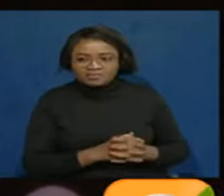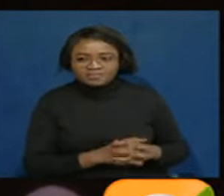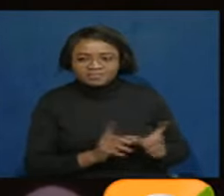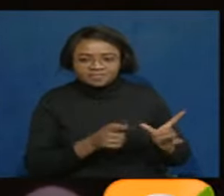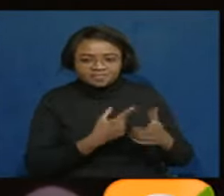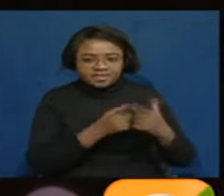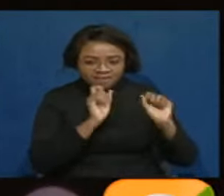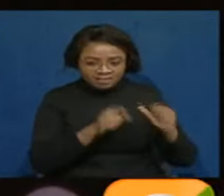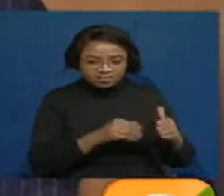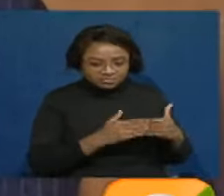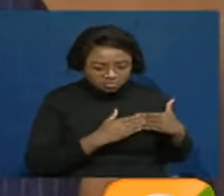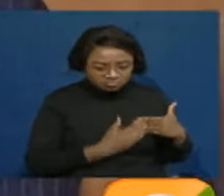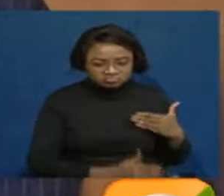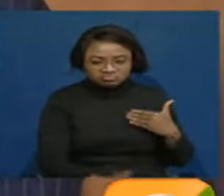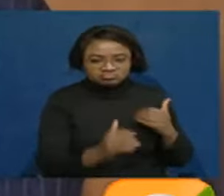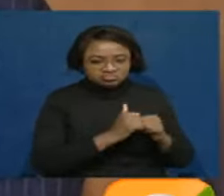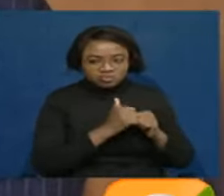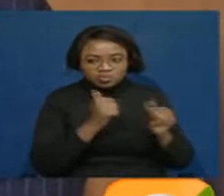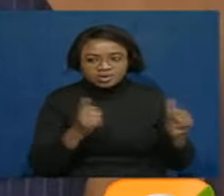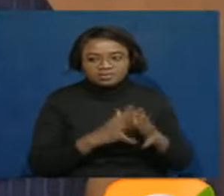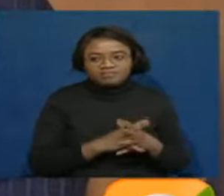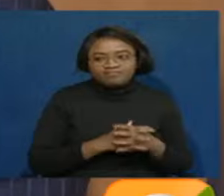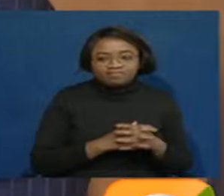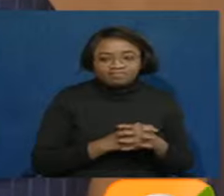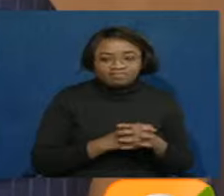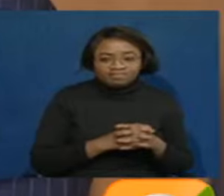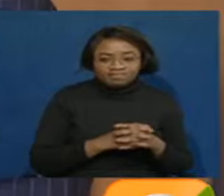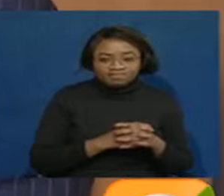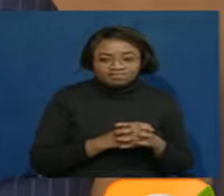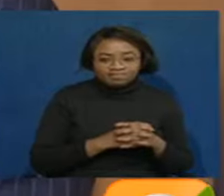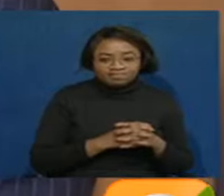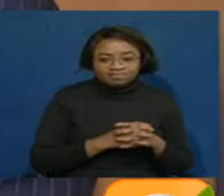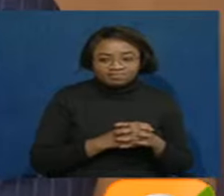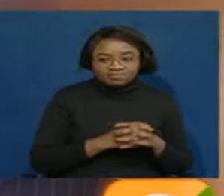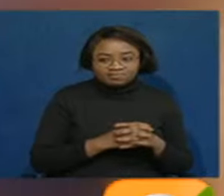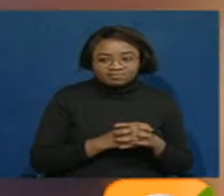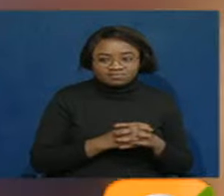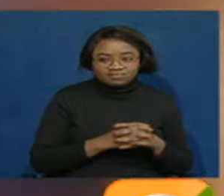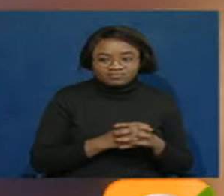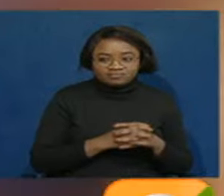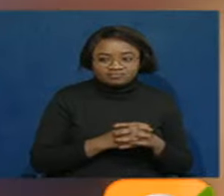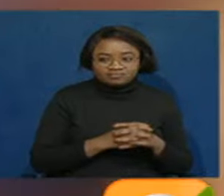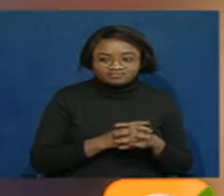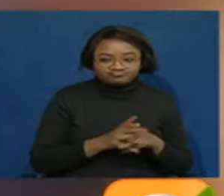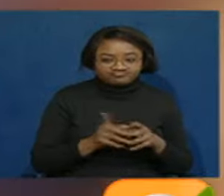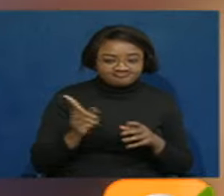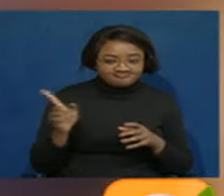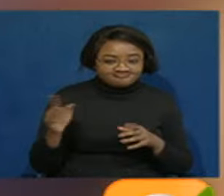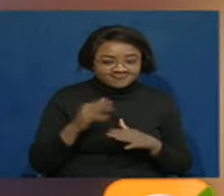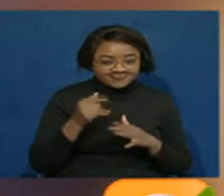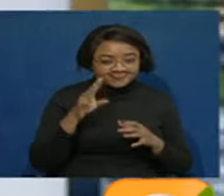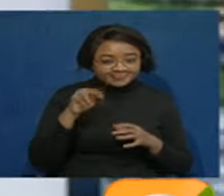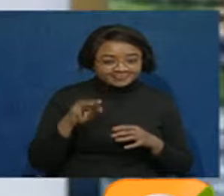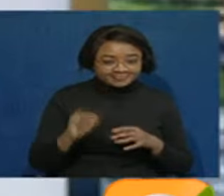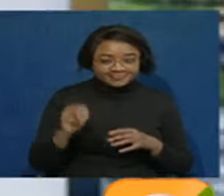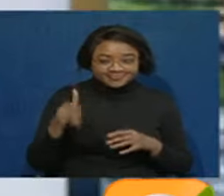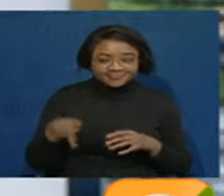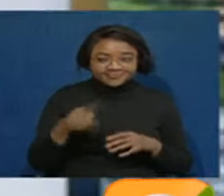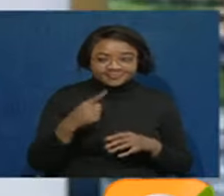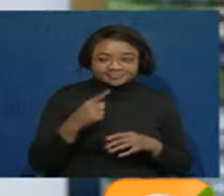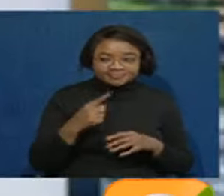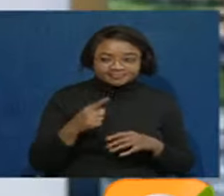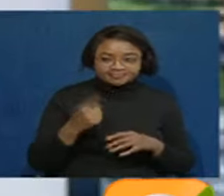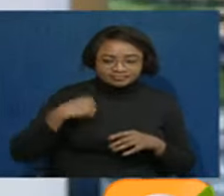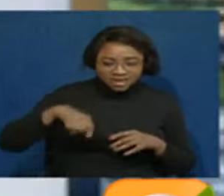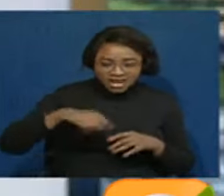kusongesha mambo mbele. An account corroborated by some lawmakers who took part in the voting for Ruto's running mate. So we whipped